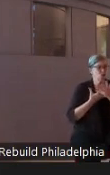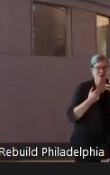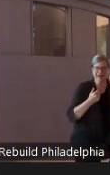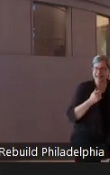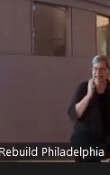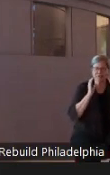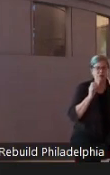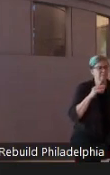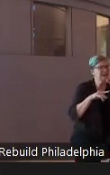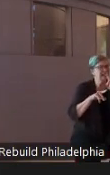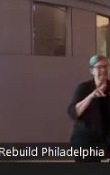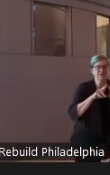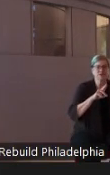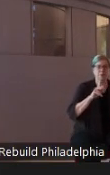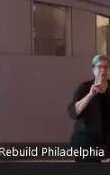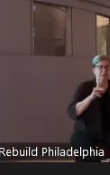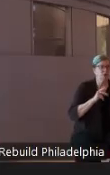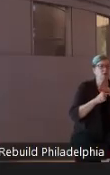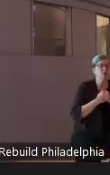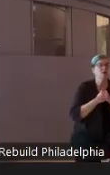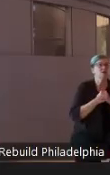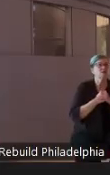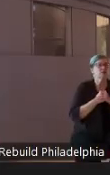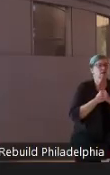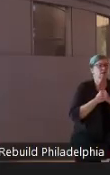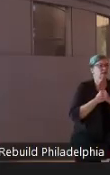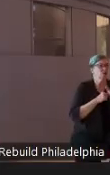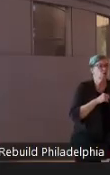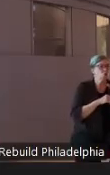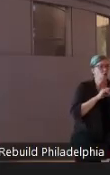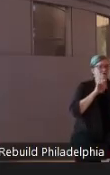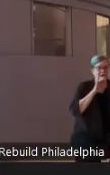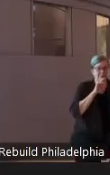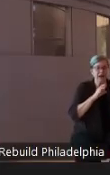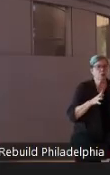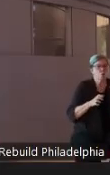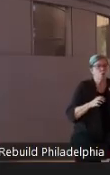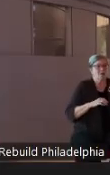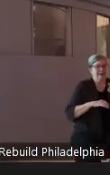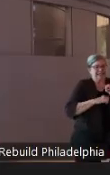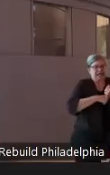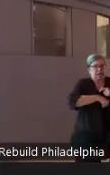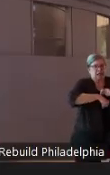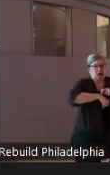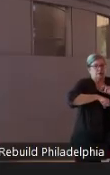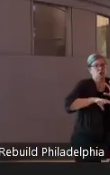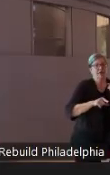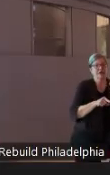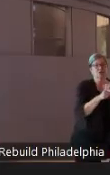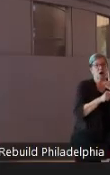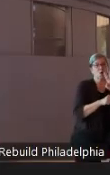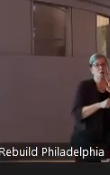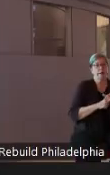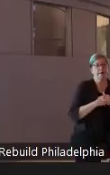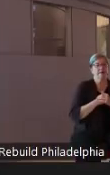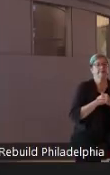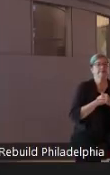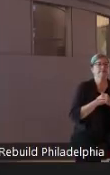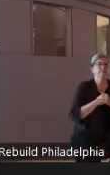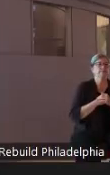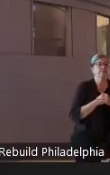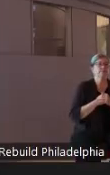of people, a lot of different voices, and we wanted to take the time to do that correctly.